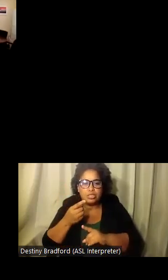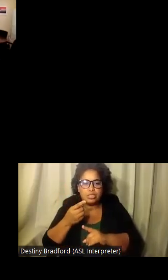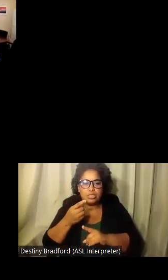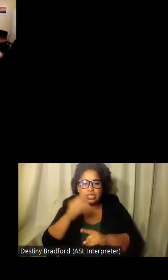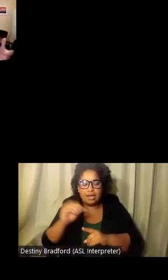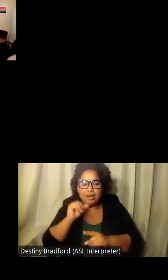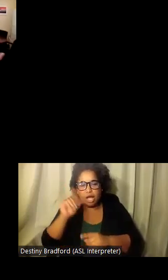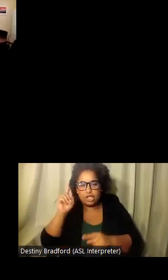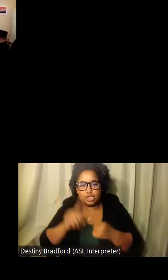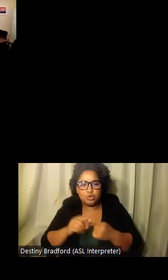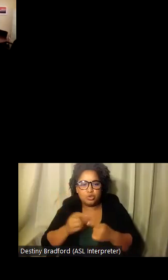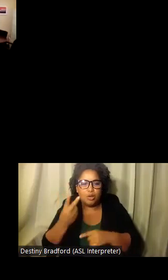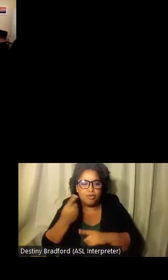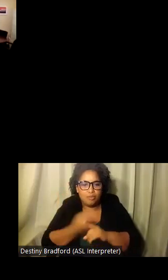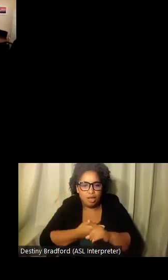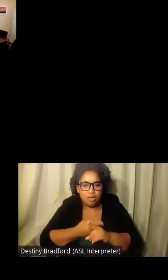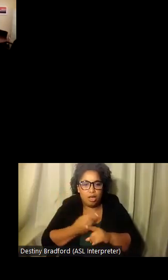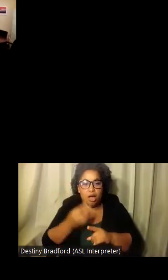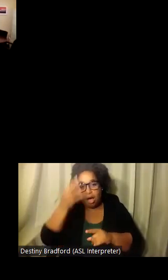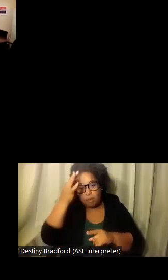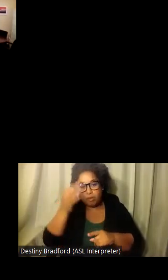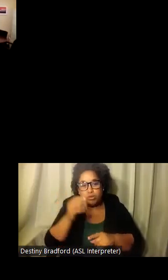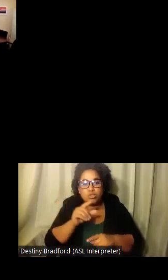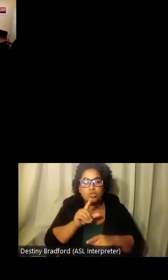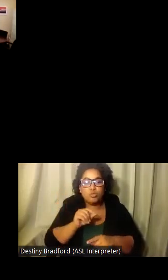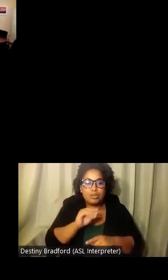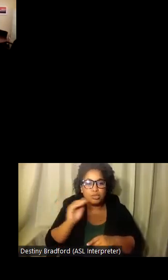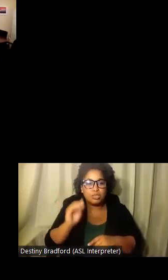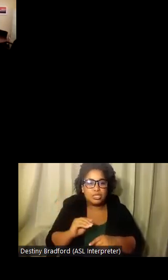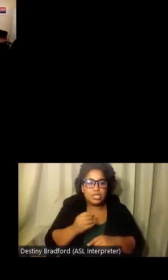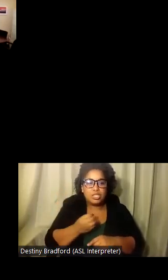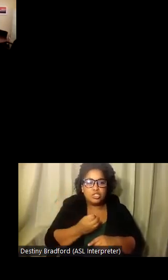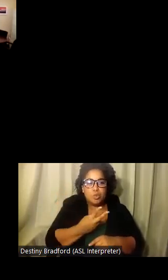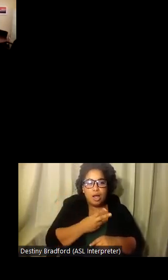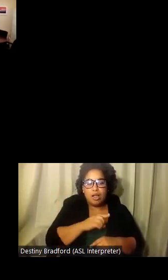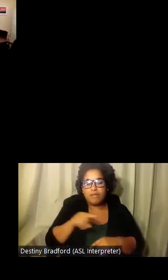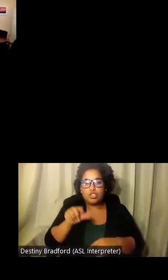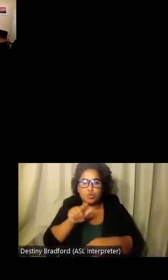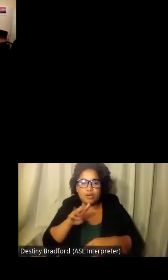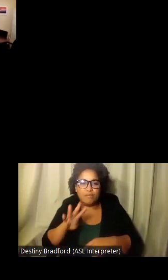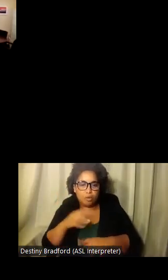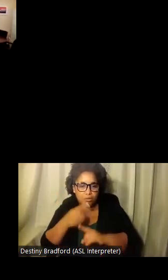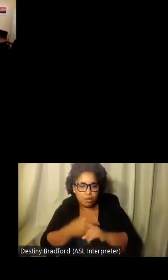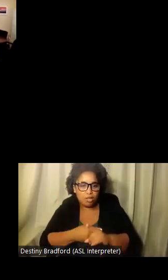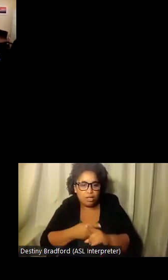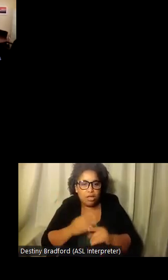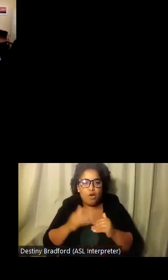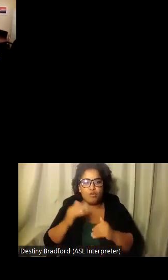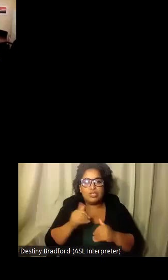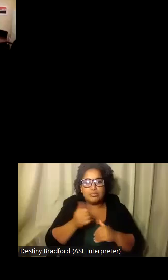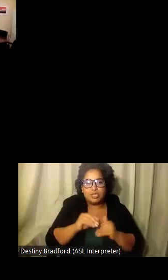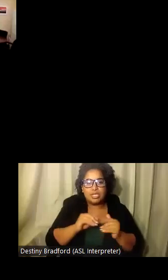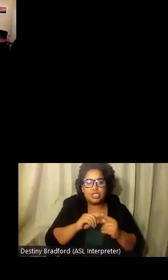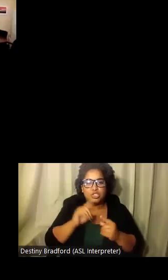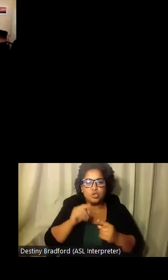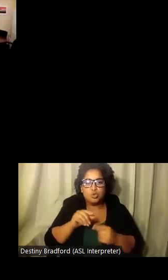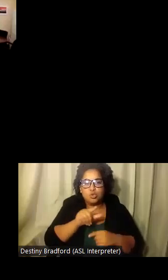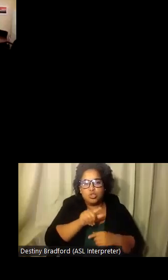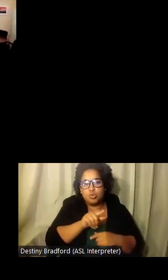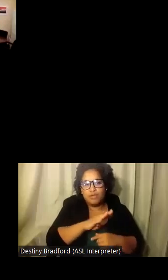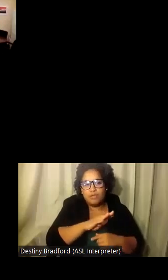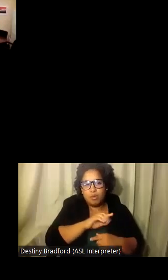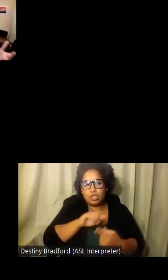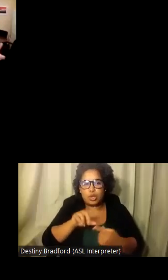mark, almost 20% making it somewhere between 12 and 24 months, another more than 10% making it 24 to 36